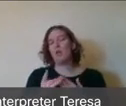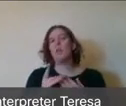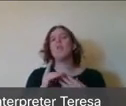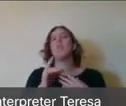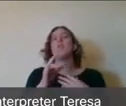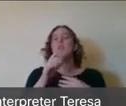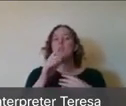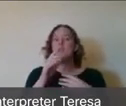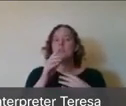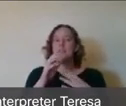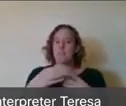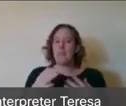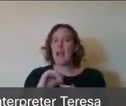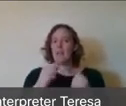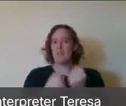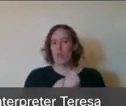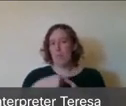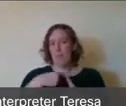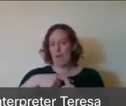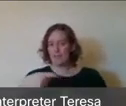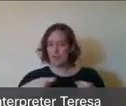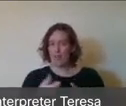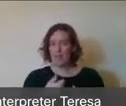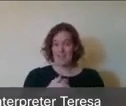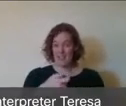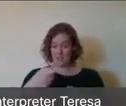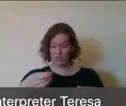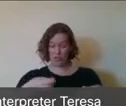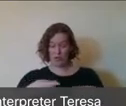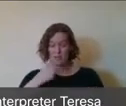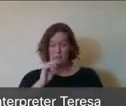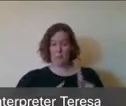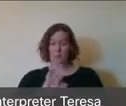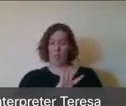positive control and self-direction of people's own lives.